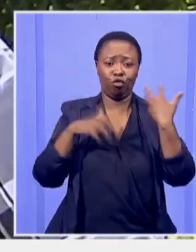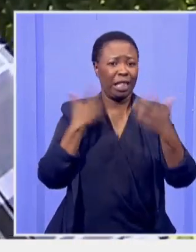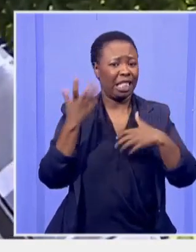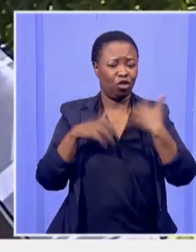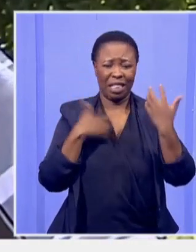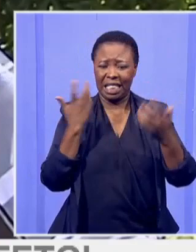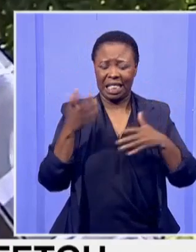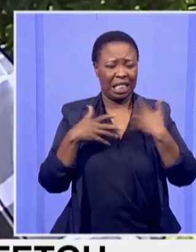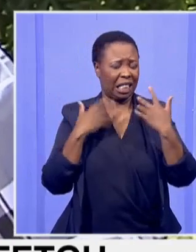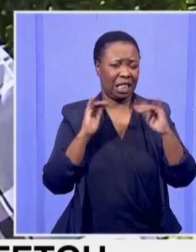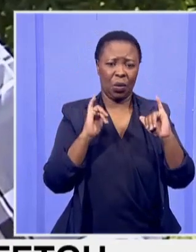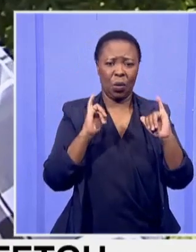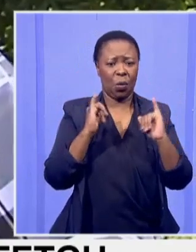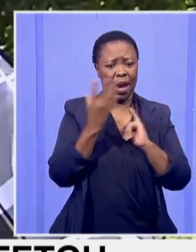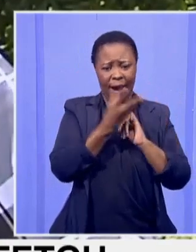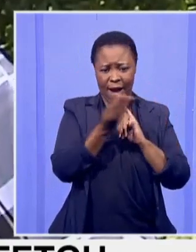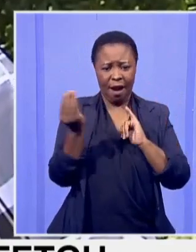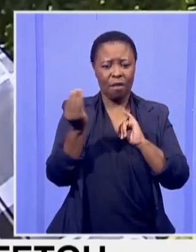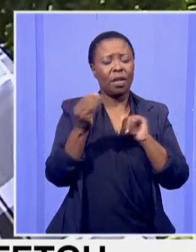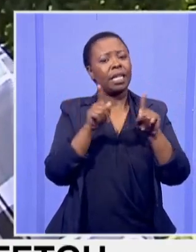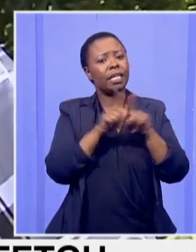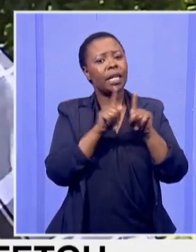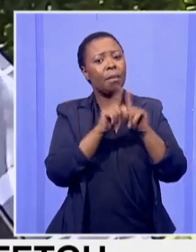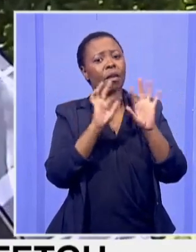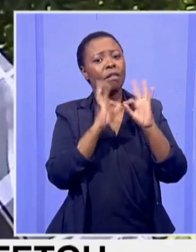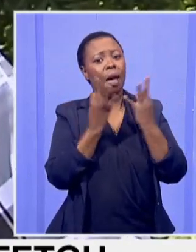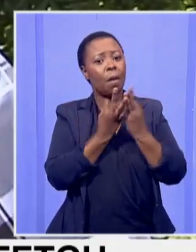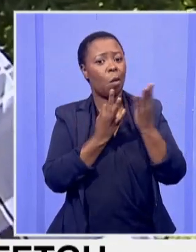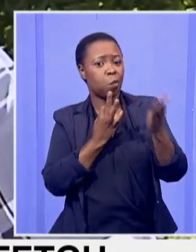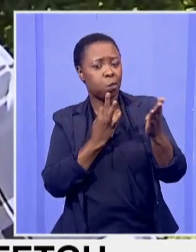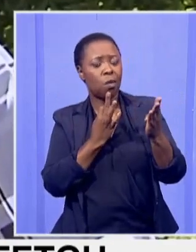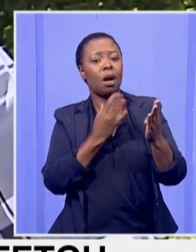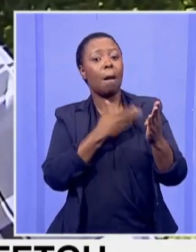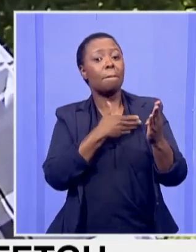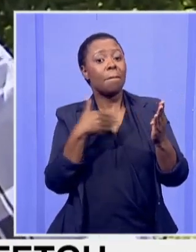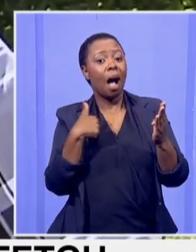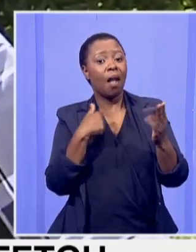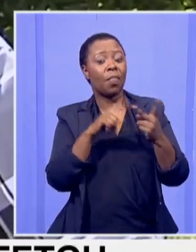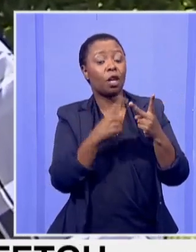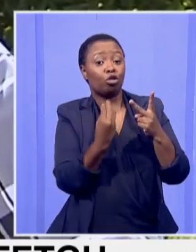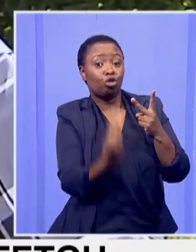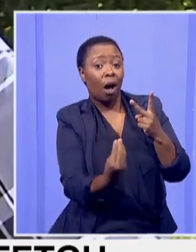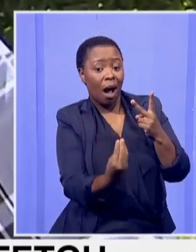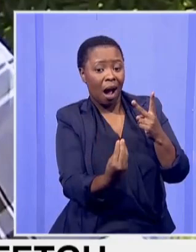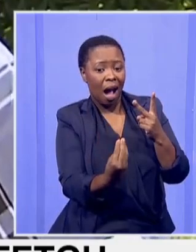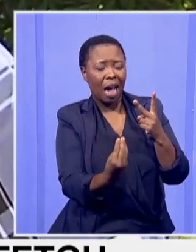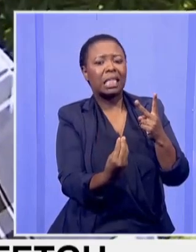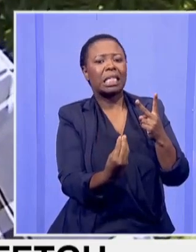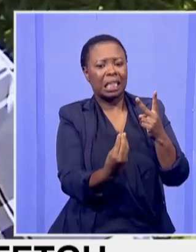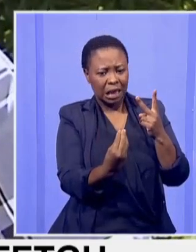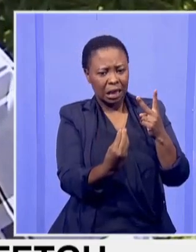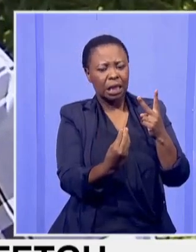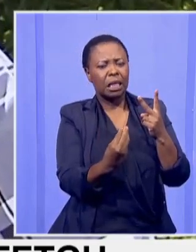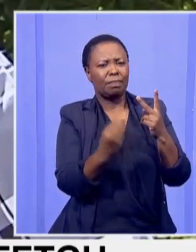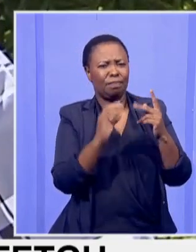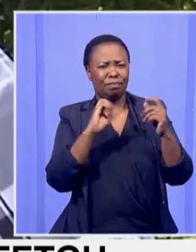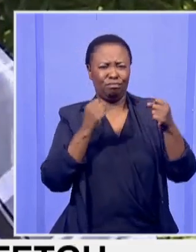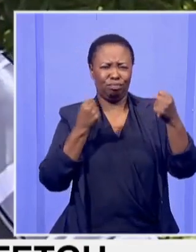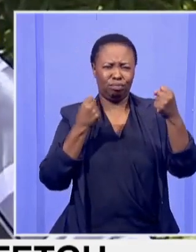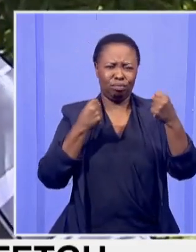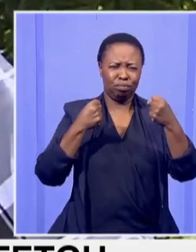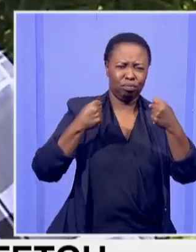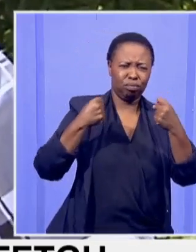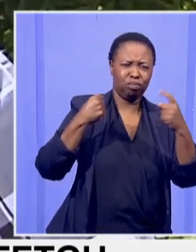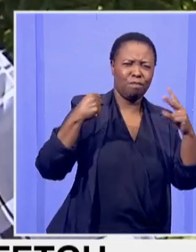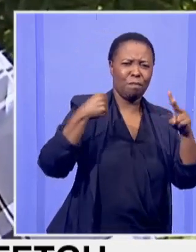the family affected by, they were actually a mother and her child were knocked down by, hit by a car while trying to